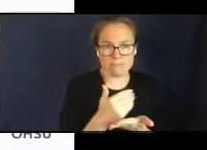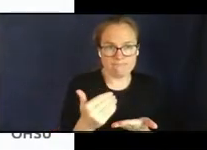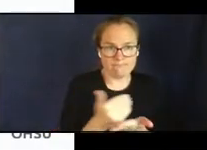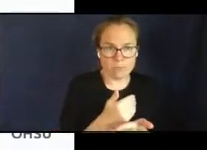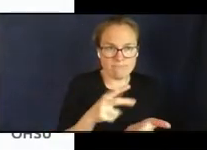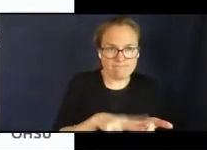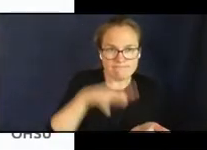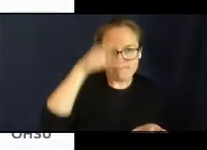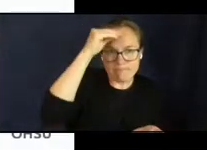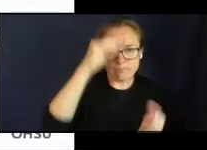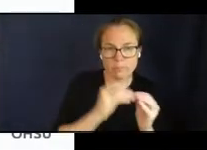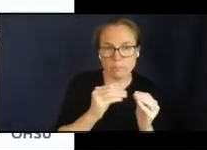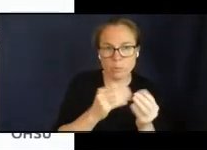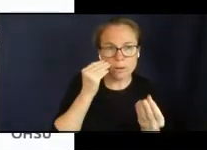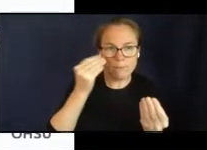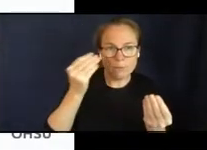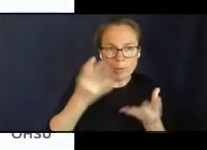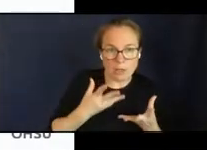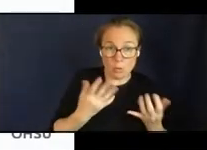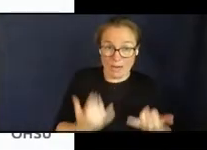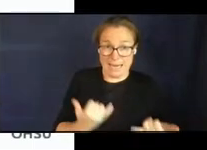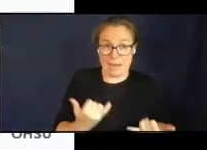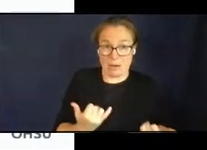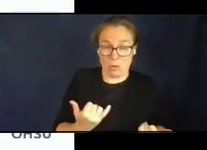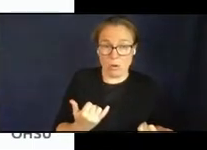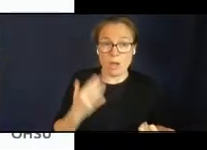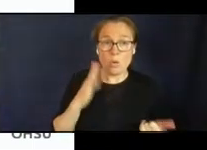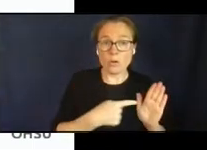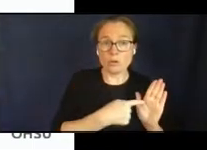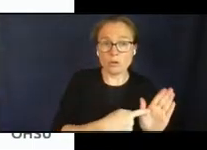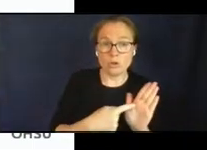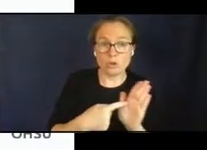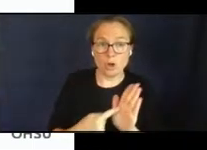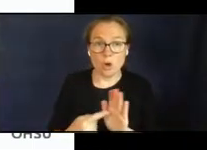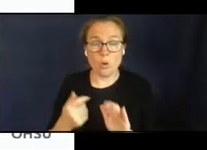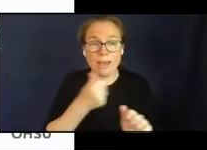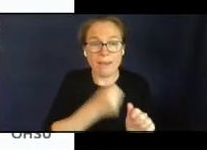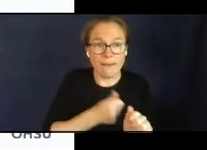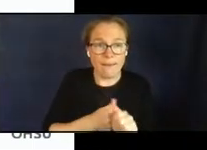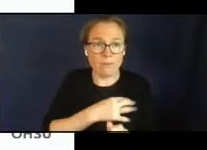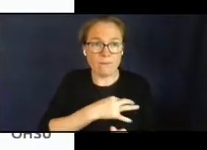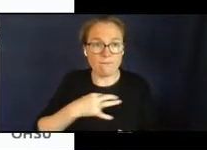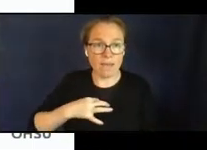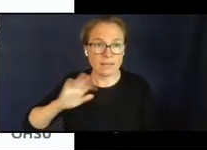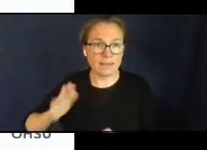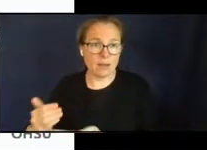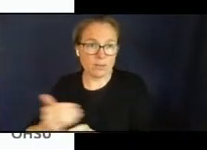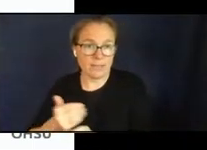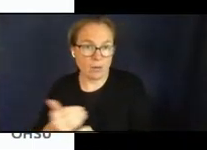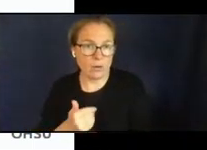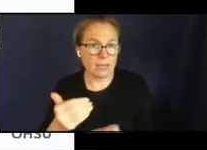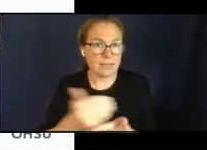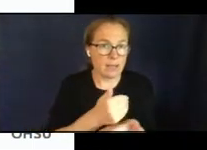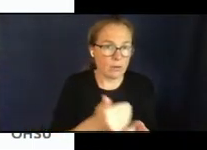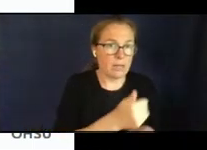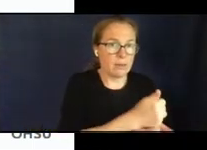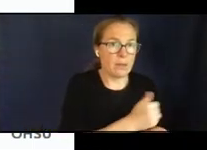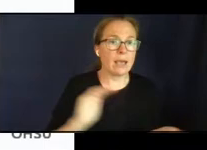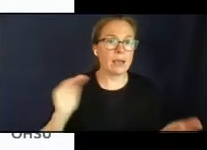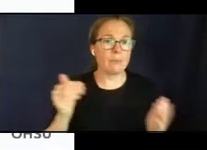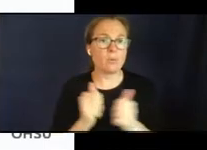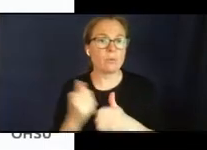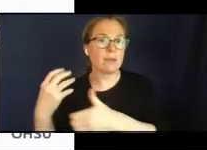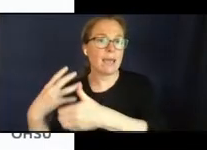show every faculty member's salary compared to an external